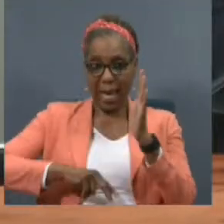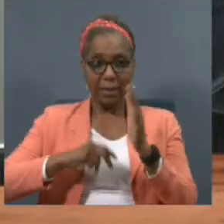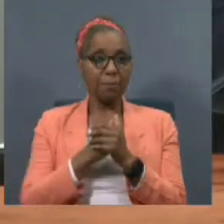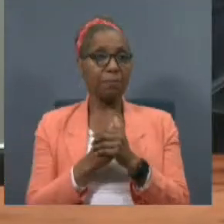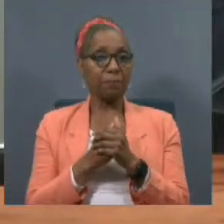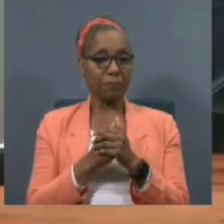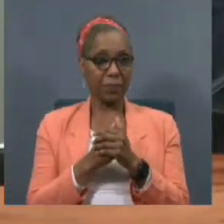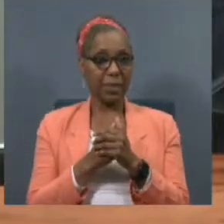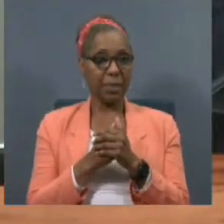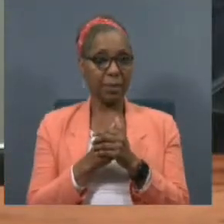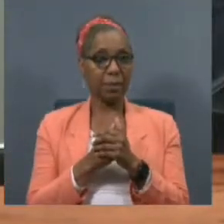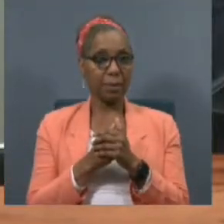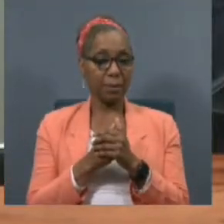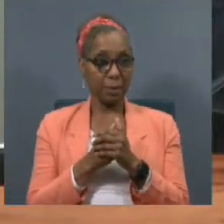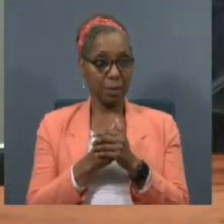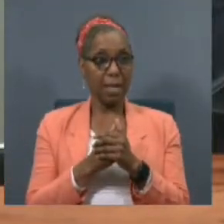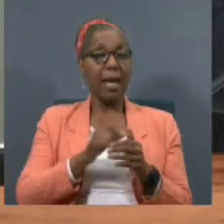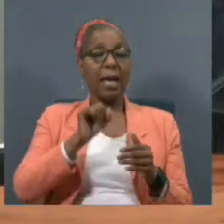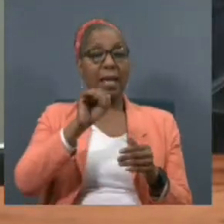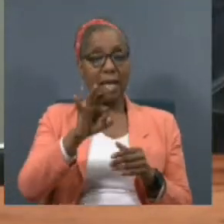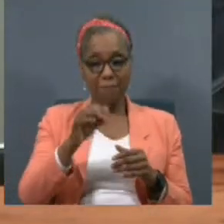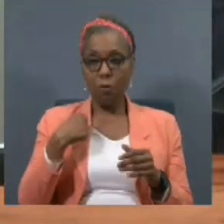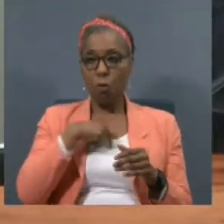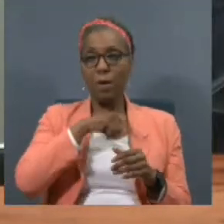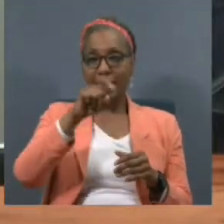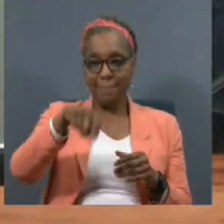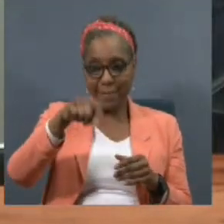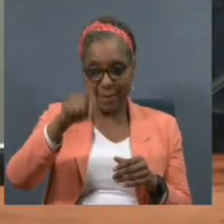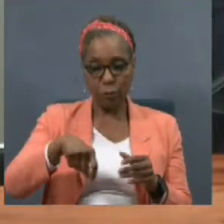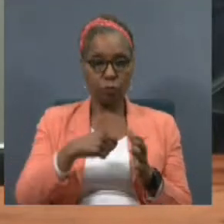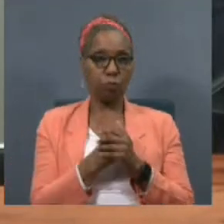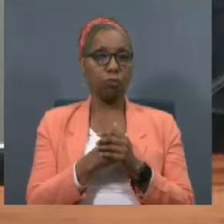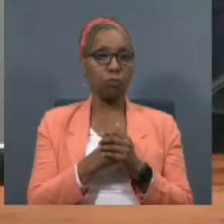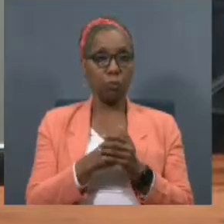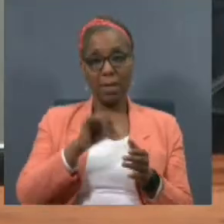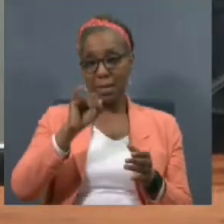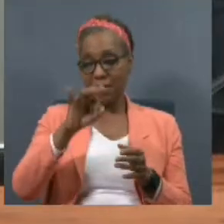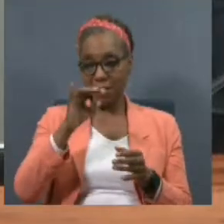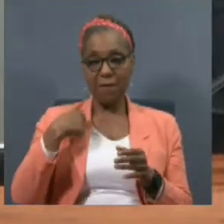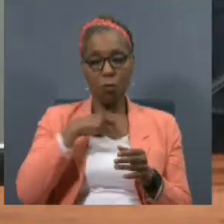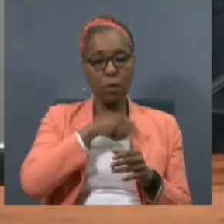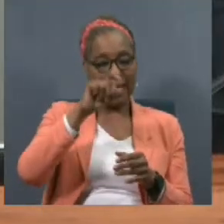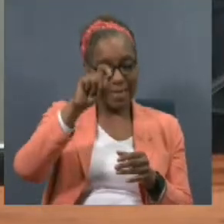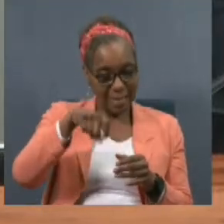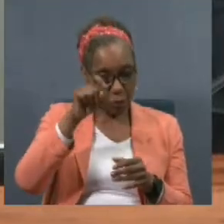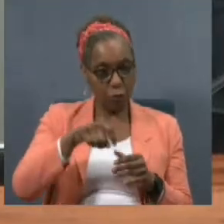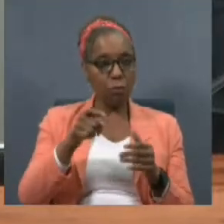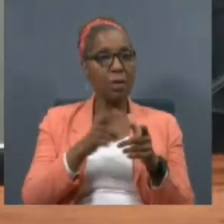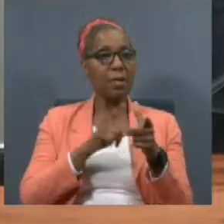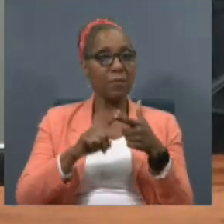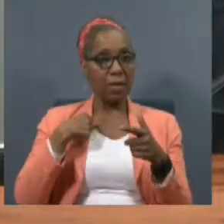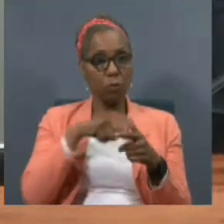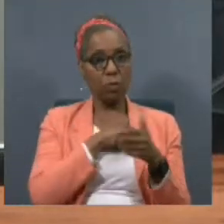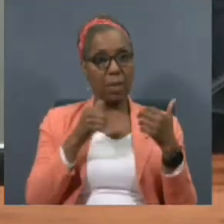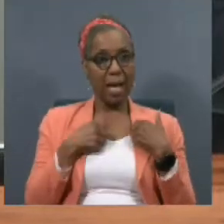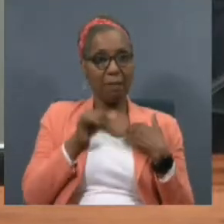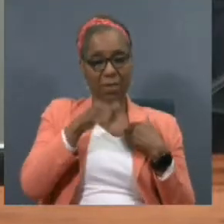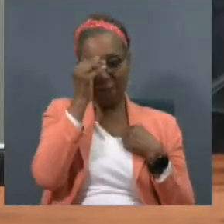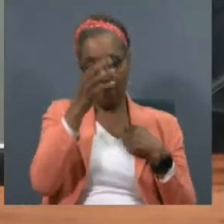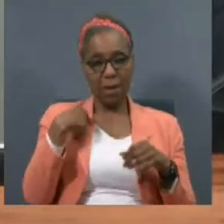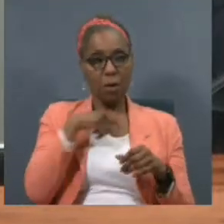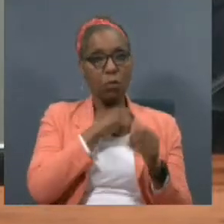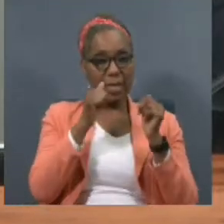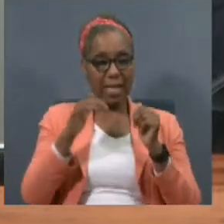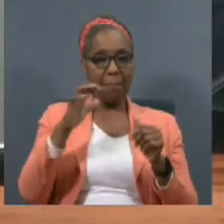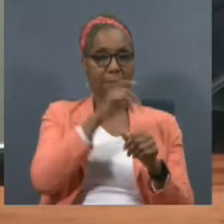upon if need be, or if it ever comes to that point, then you will have that information that we can